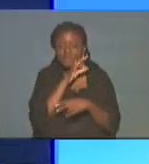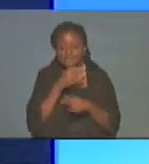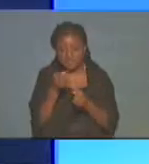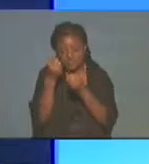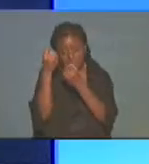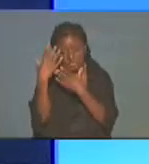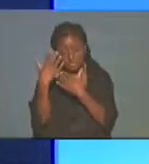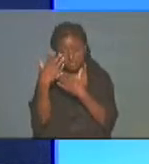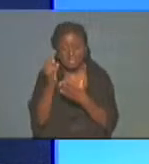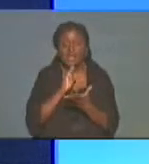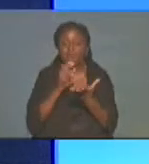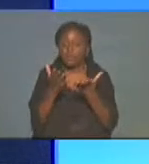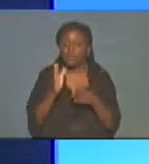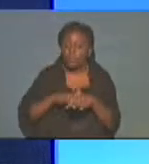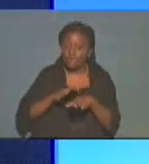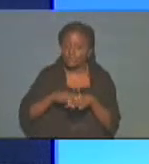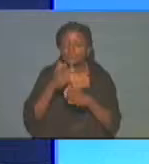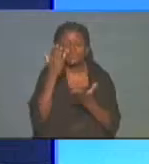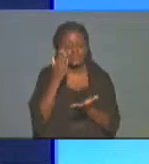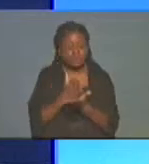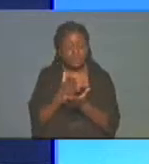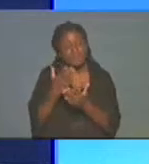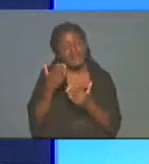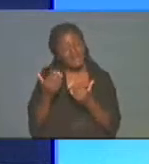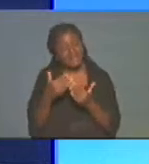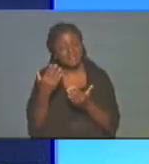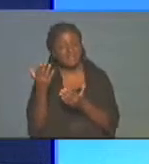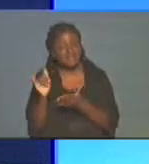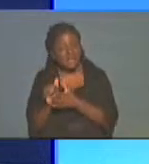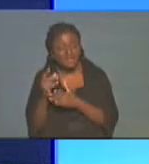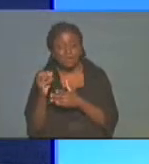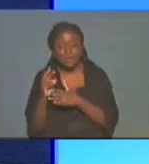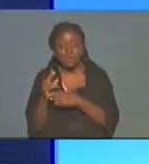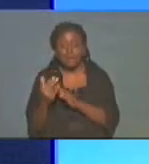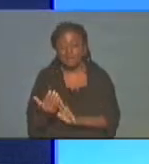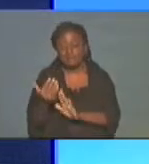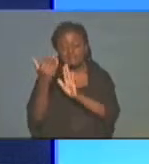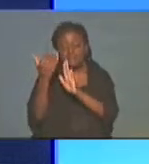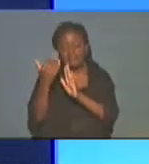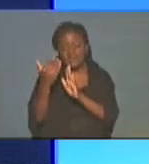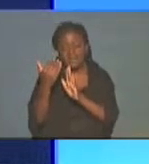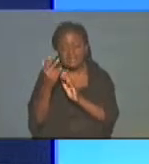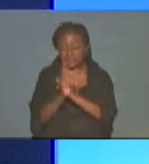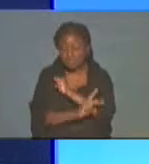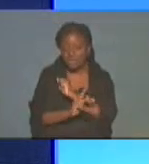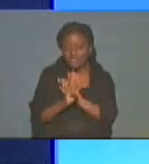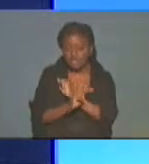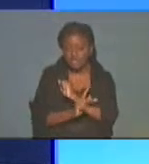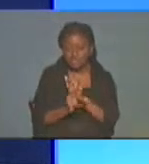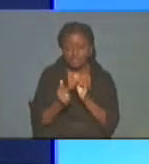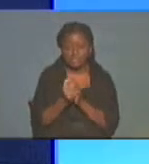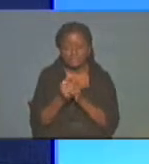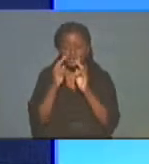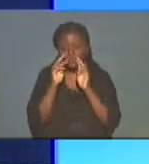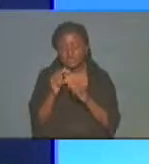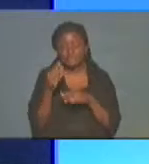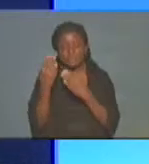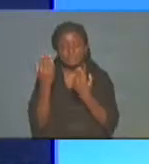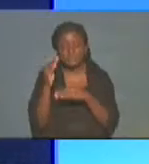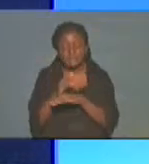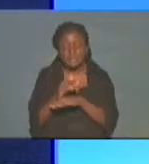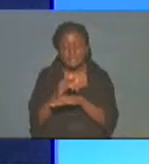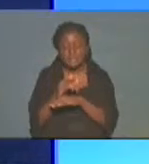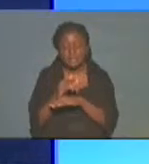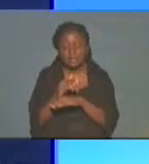stop. Bell says it's either that or face prosecution. You're watching the Bahamas Tonight, the National Report. There's more